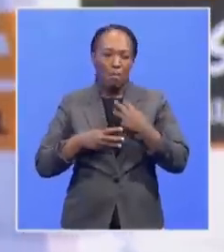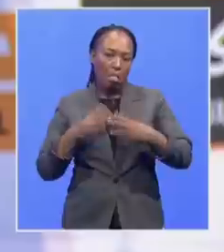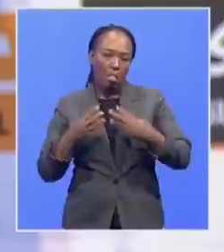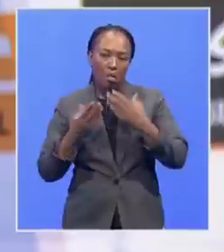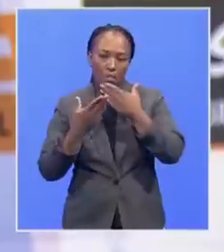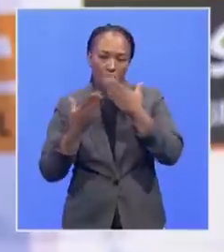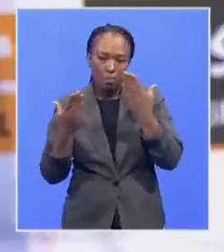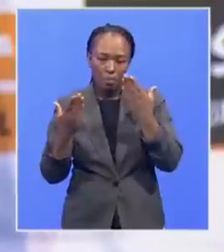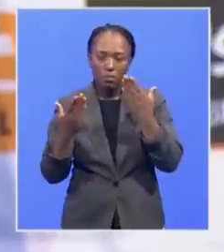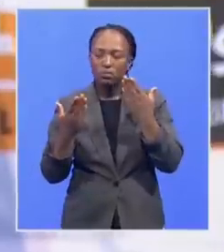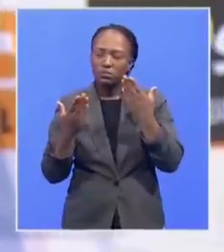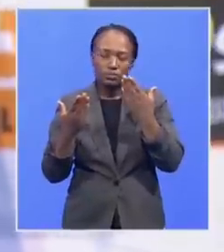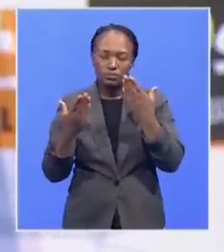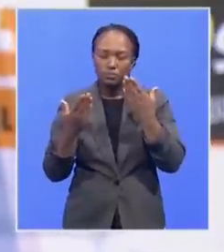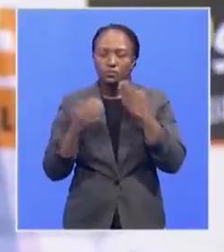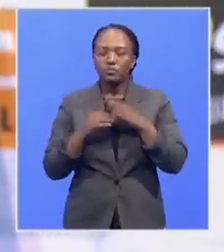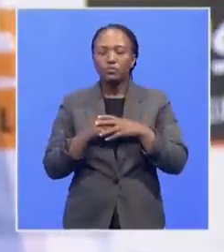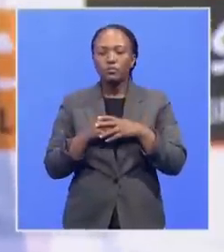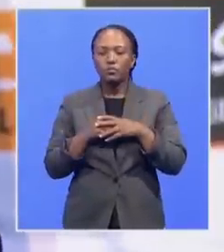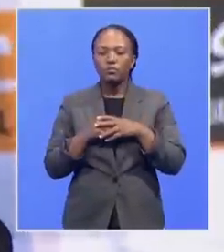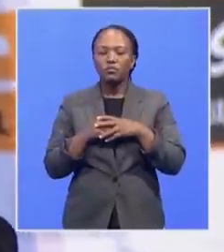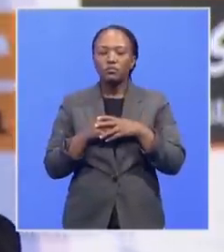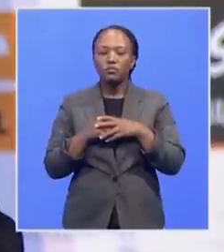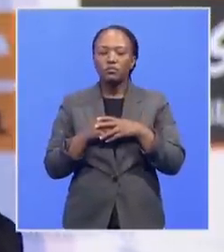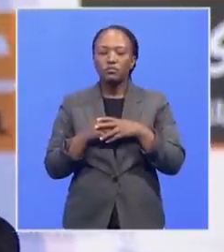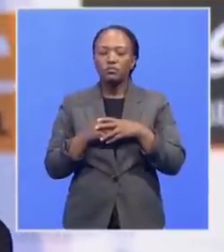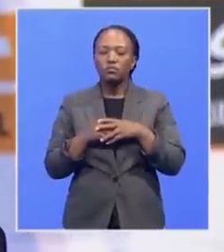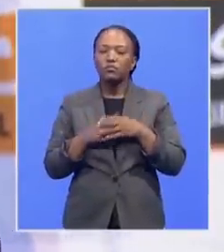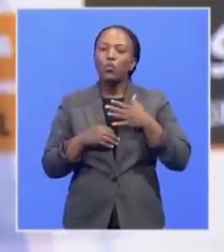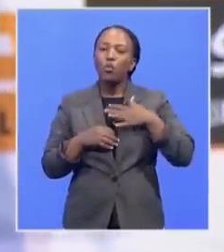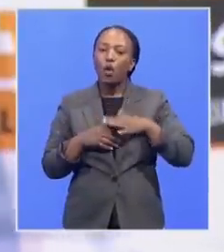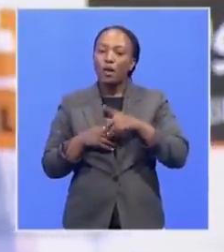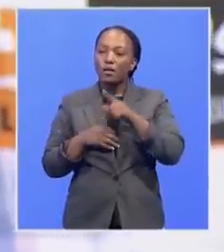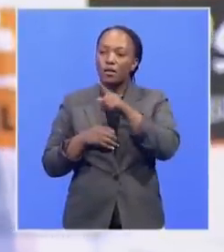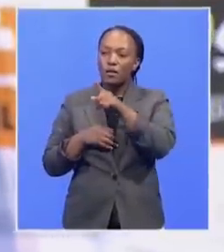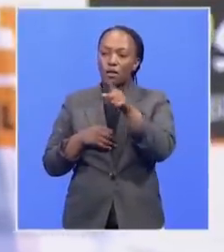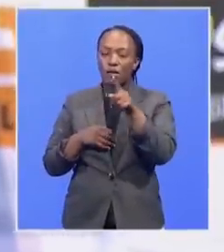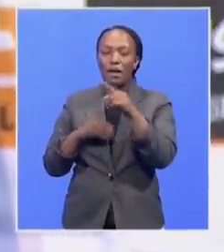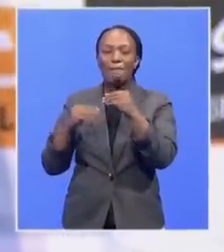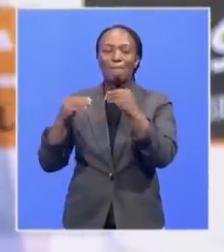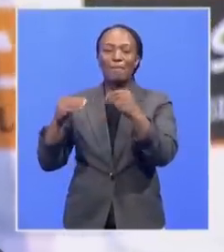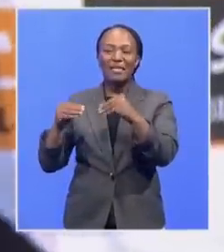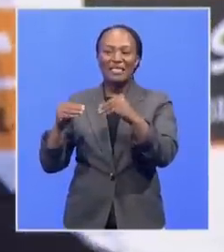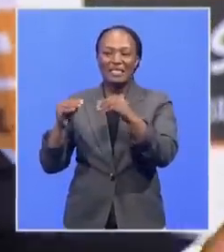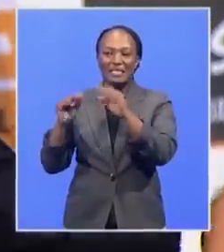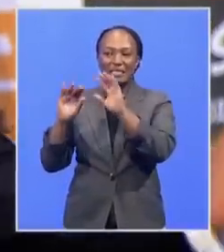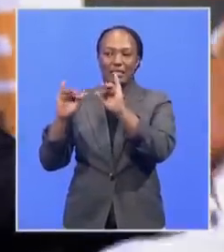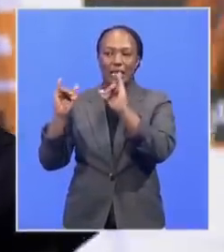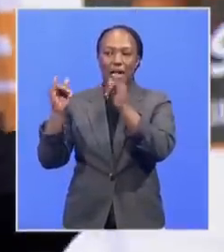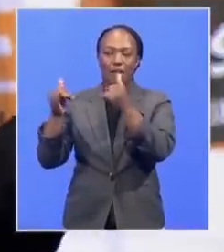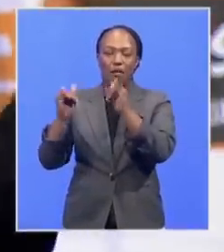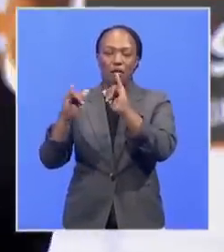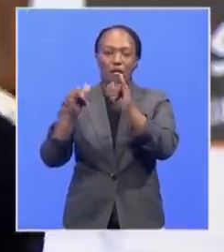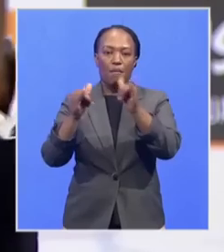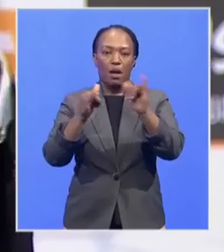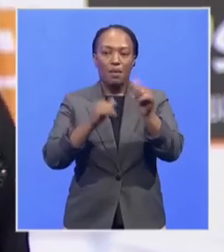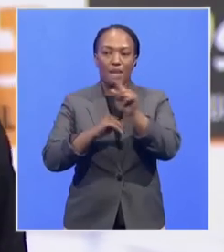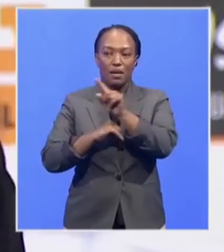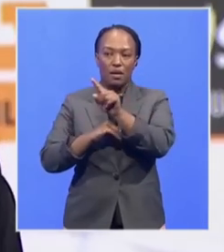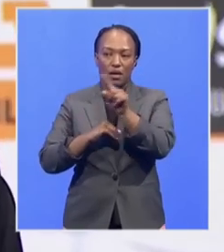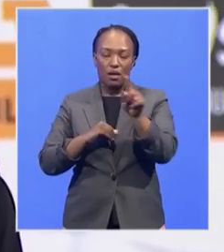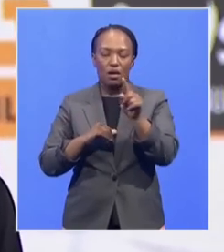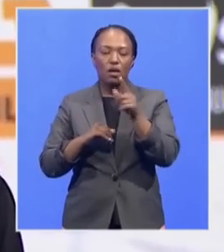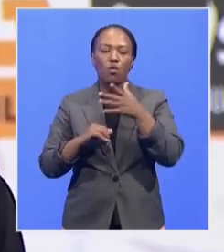want businesses to invest in our economy. We want investors from